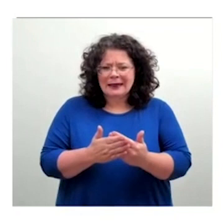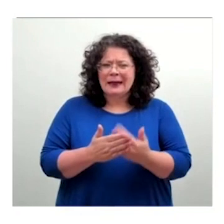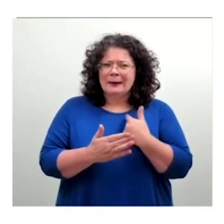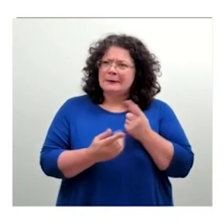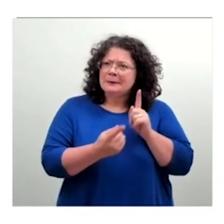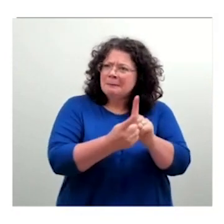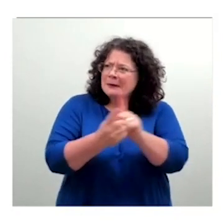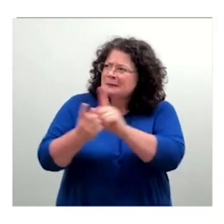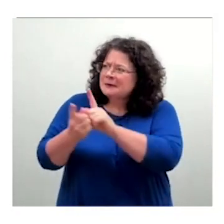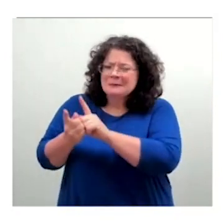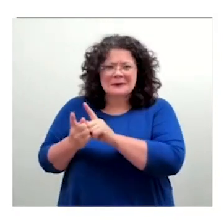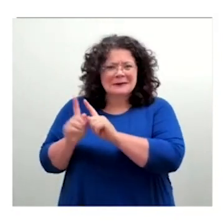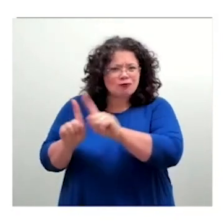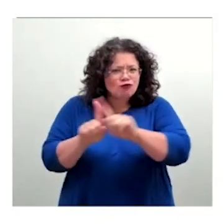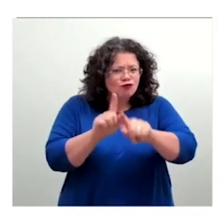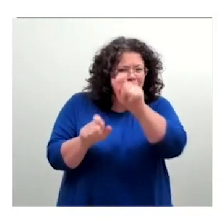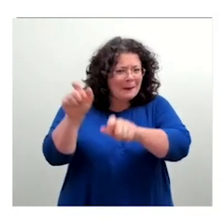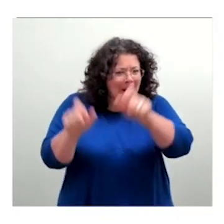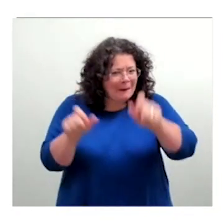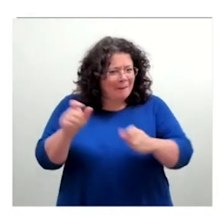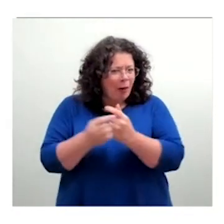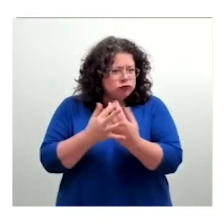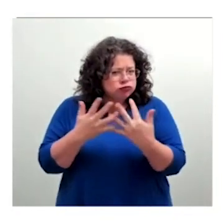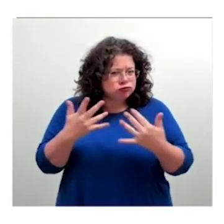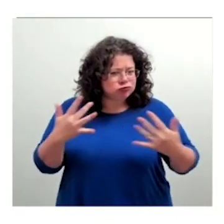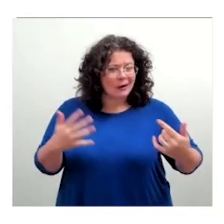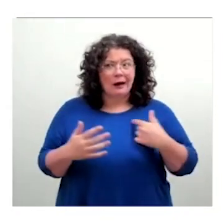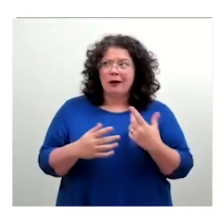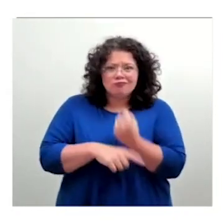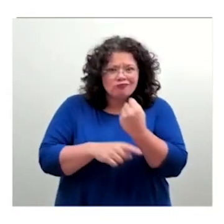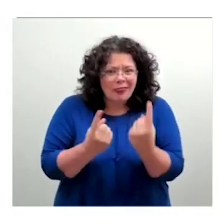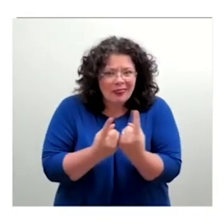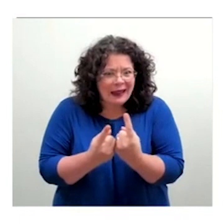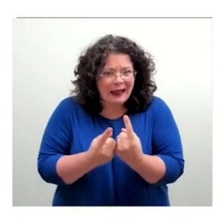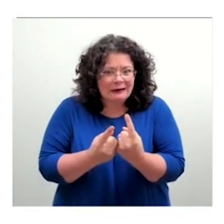before. Great. And what have you learned about user-centered design?